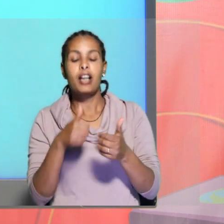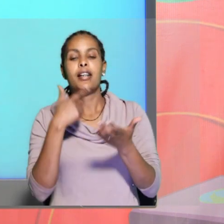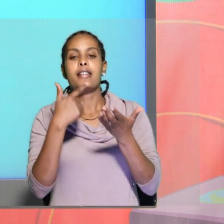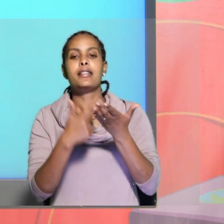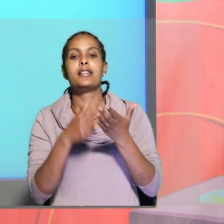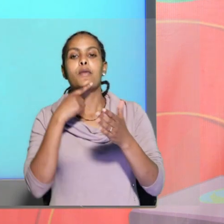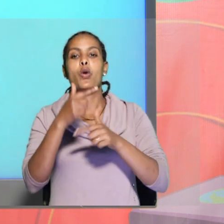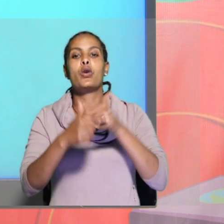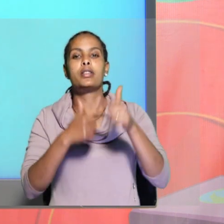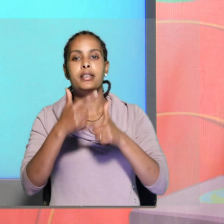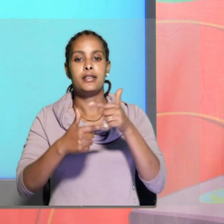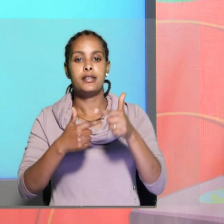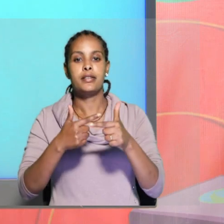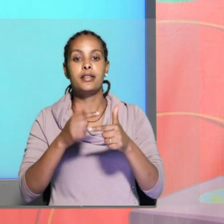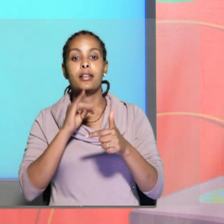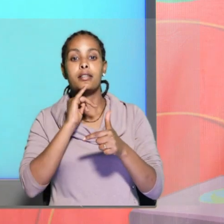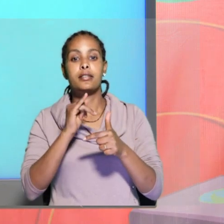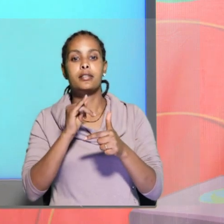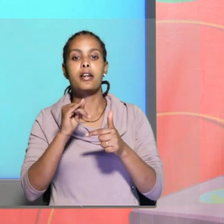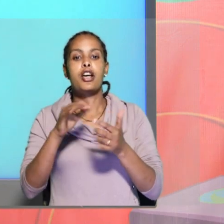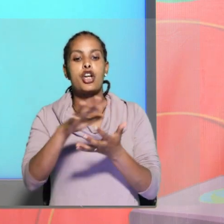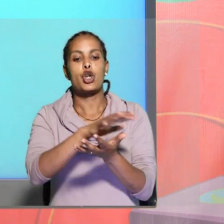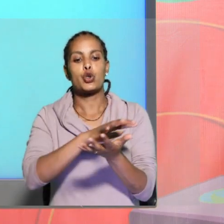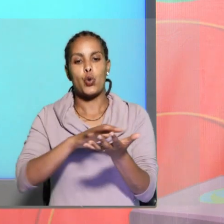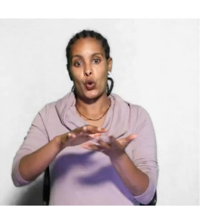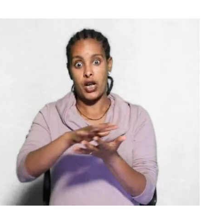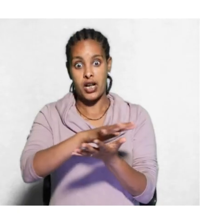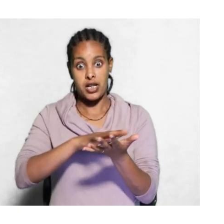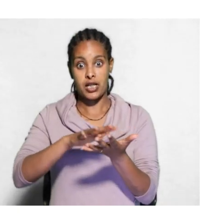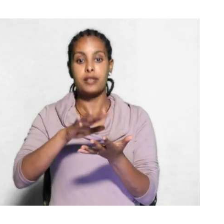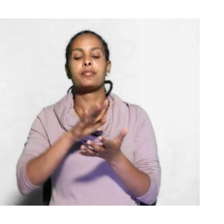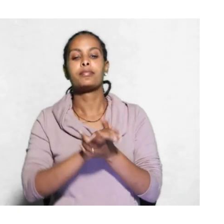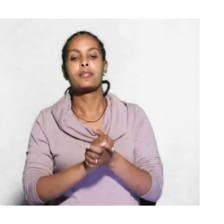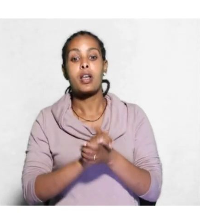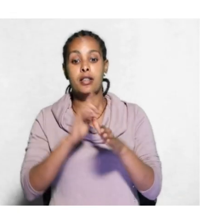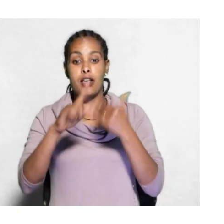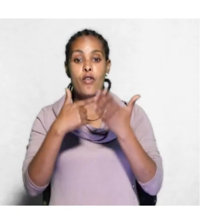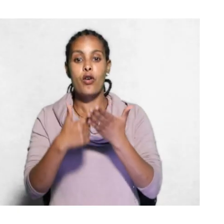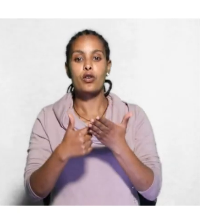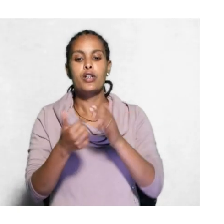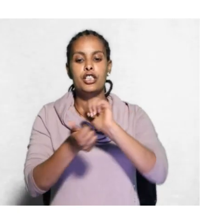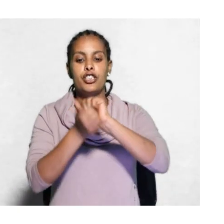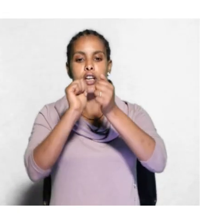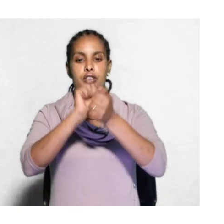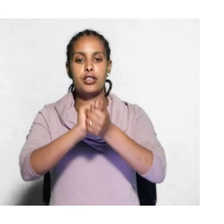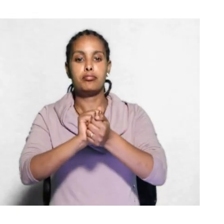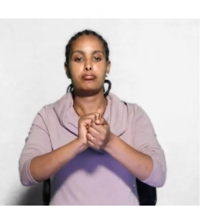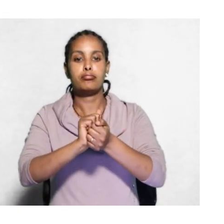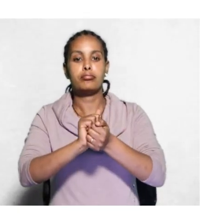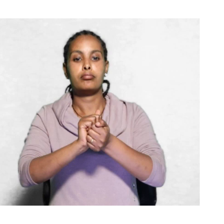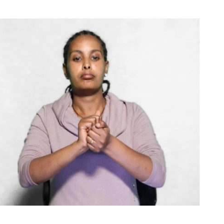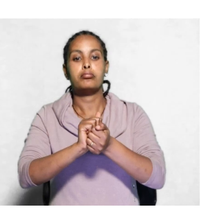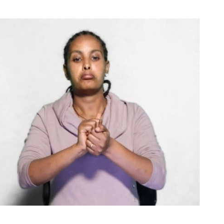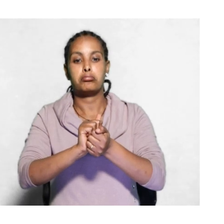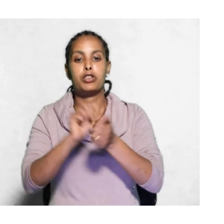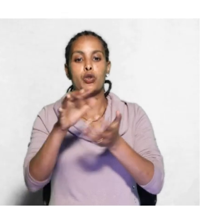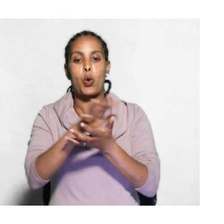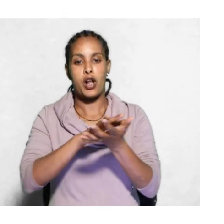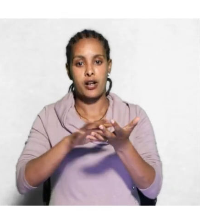This process is disordered. Therefore, change in entropy,